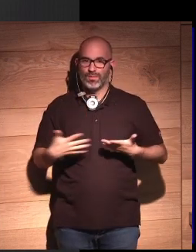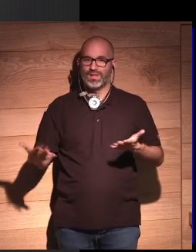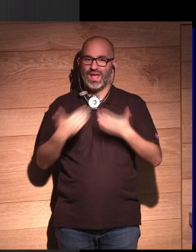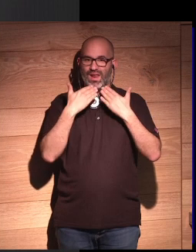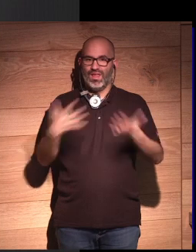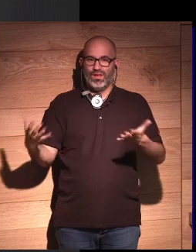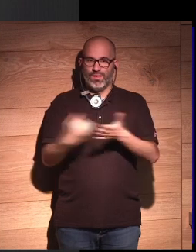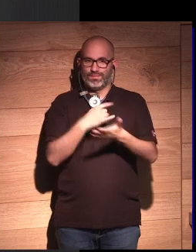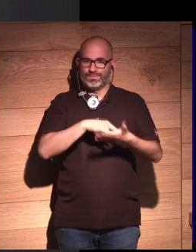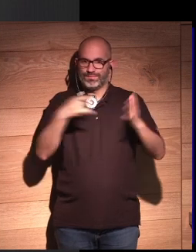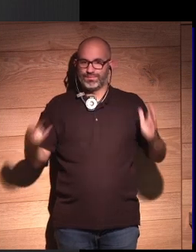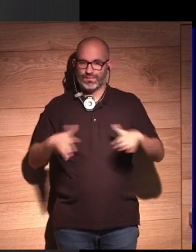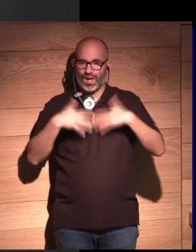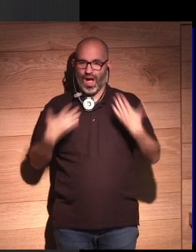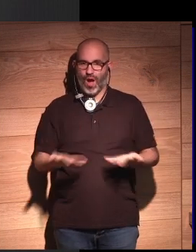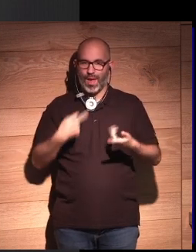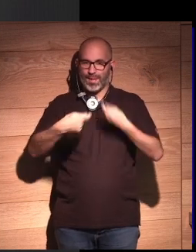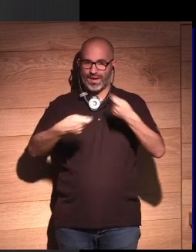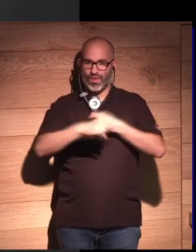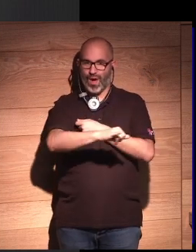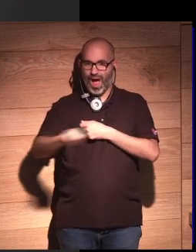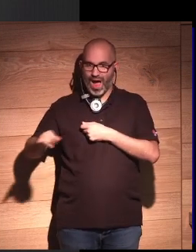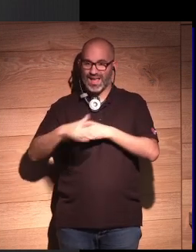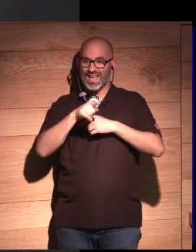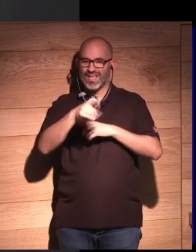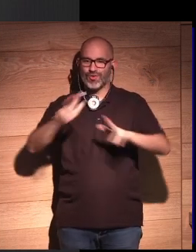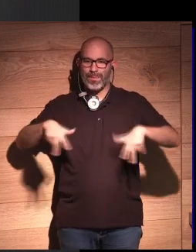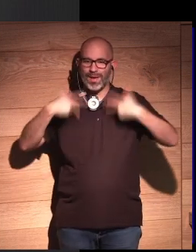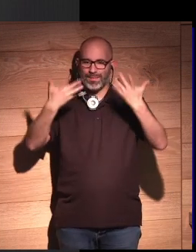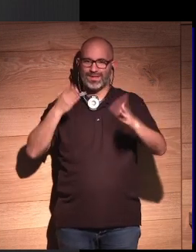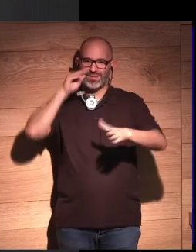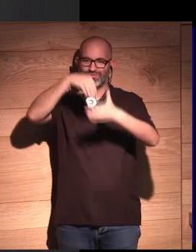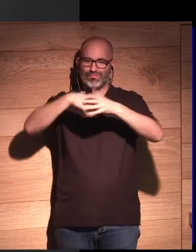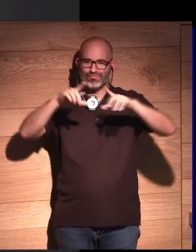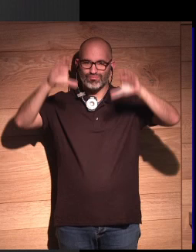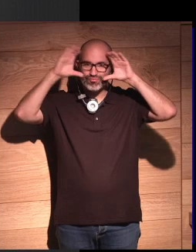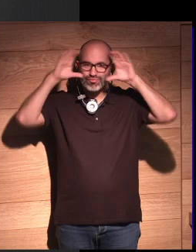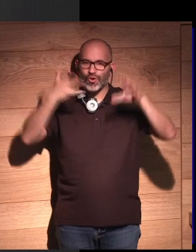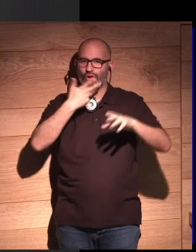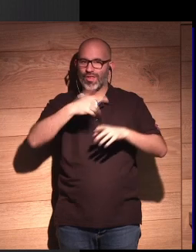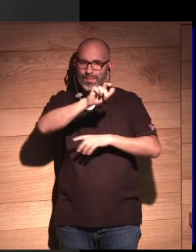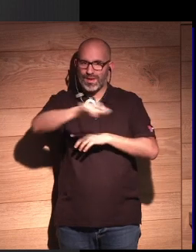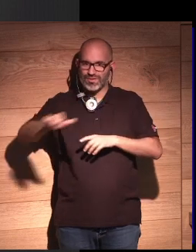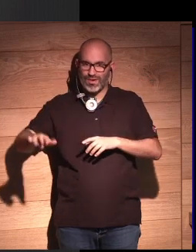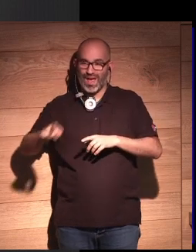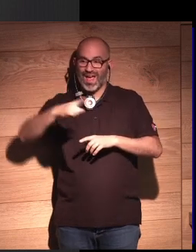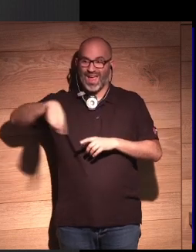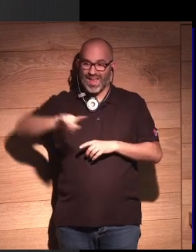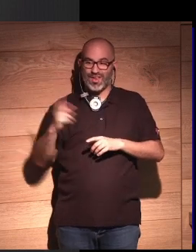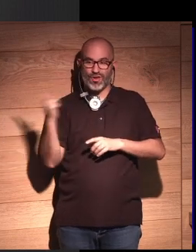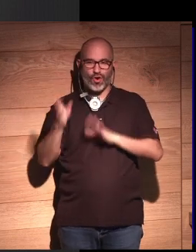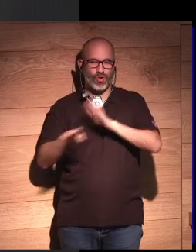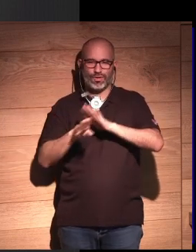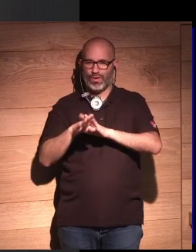there, that allows you to meet people inside of the digital space, theirs is the best, still. It's kind of amazing.